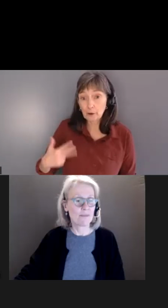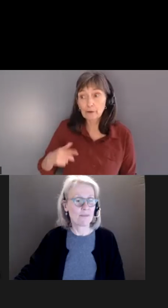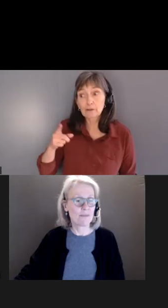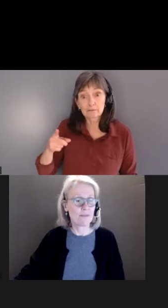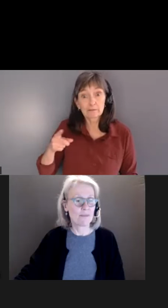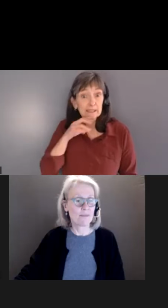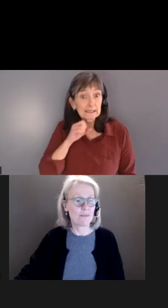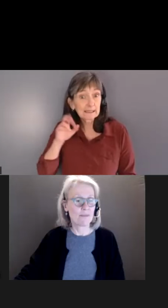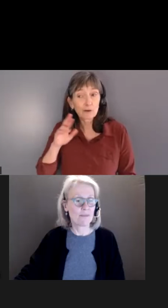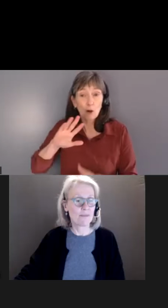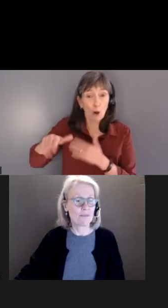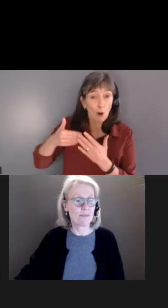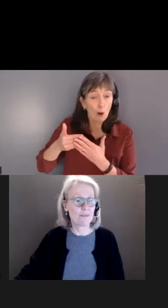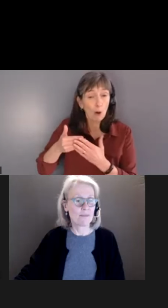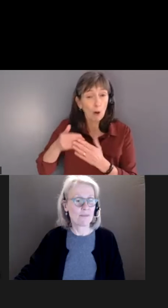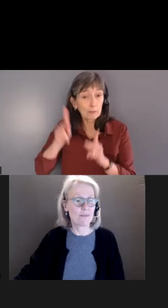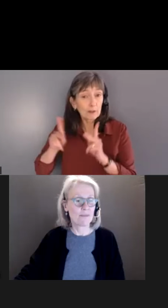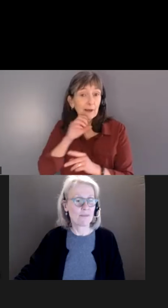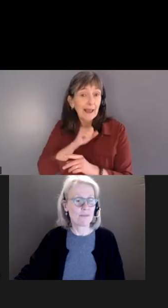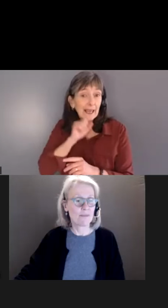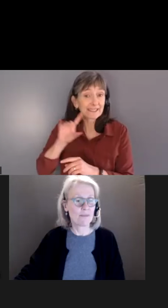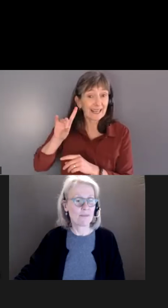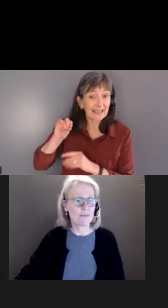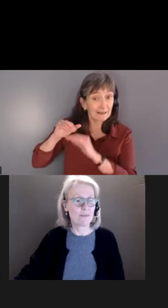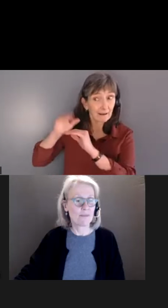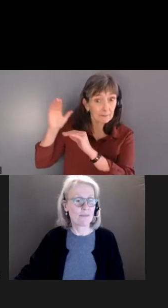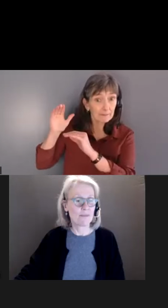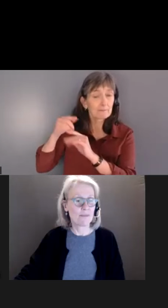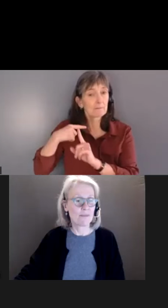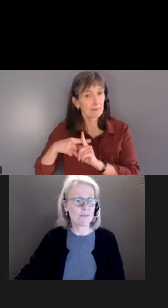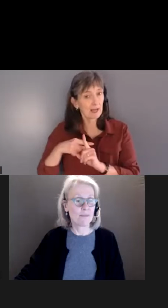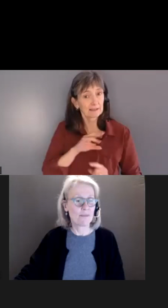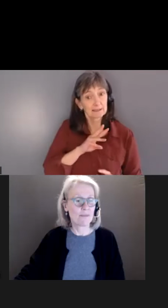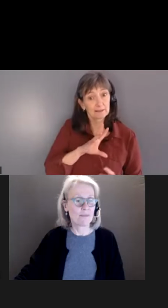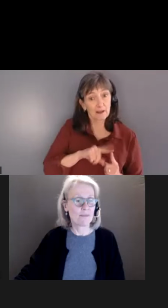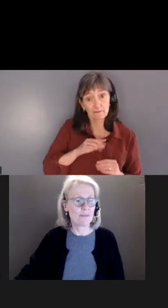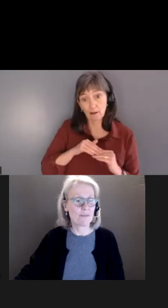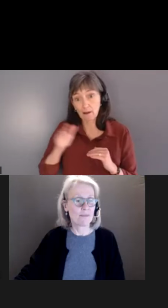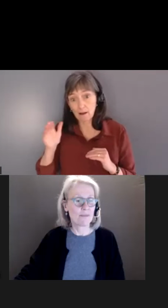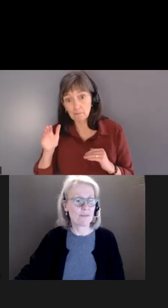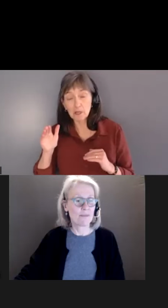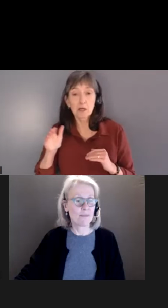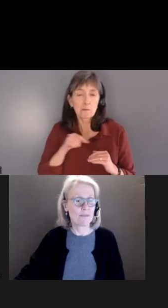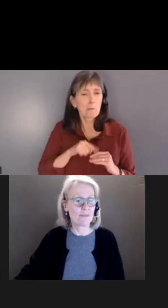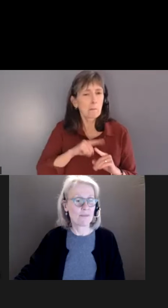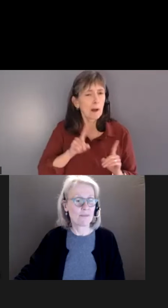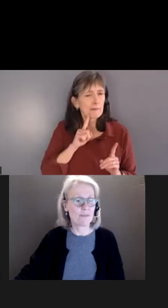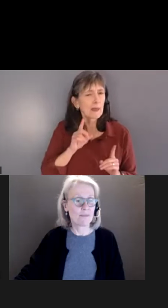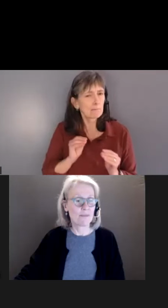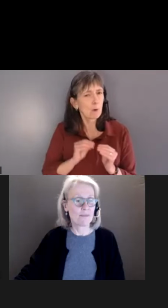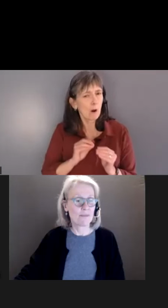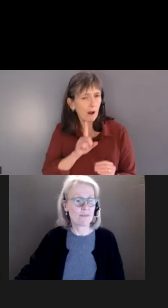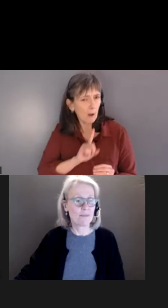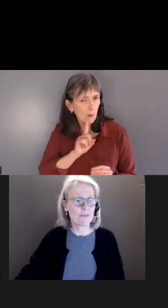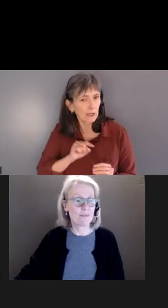all citizens aged 80 years and older, as well as those aged 65 years and older who are considered to be socially vulnerable,